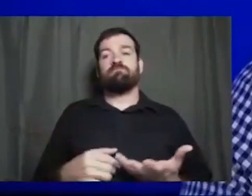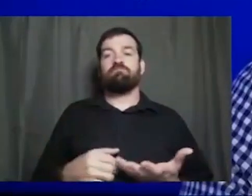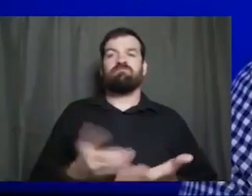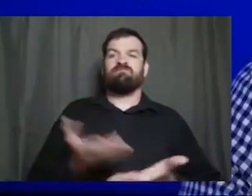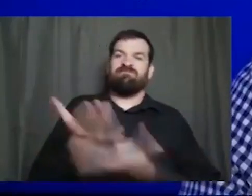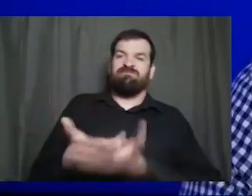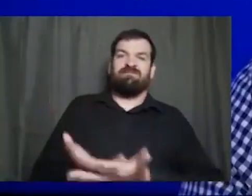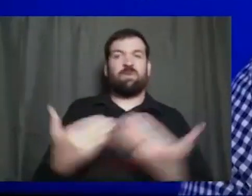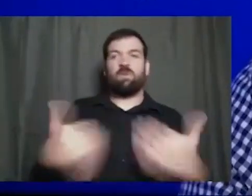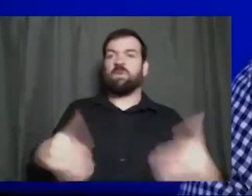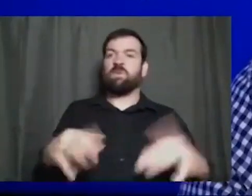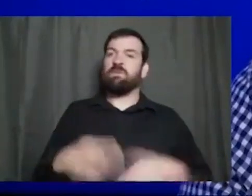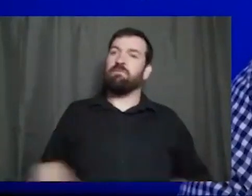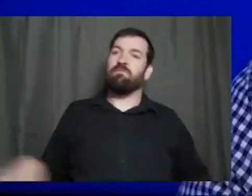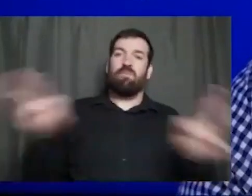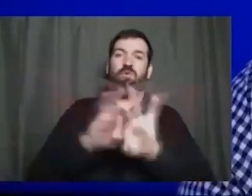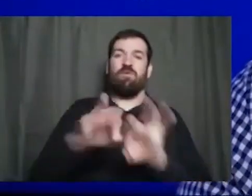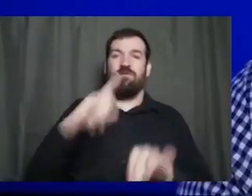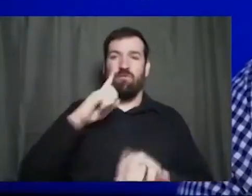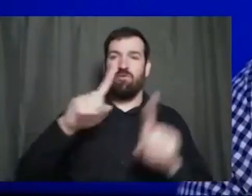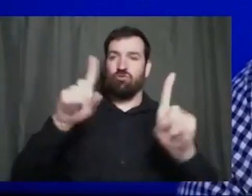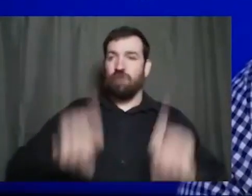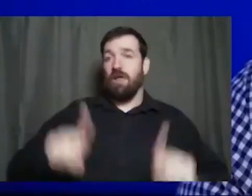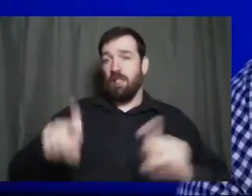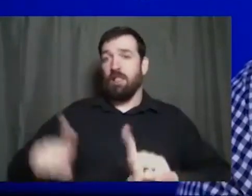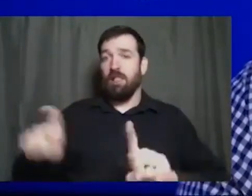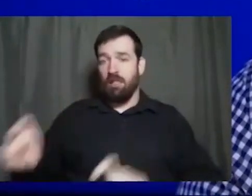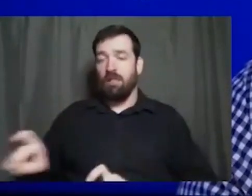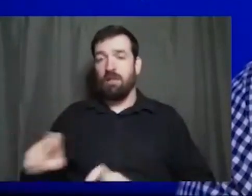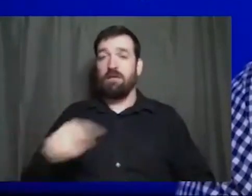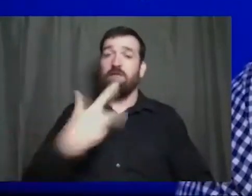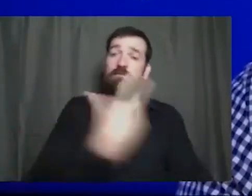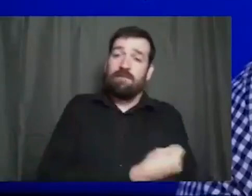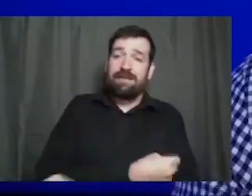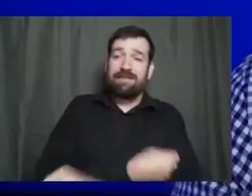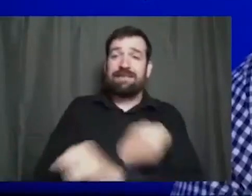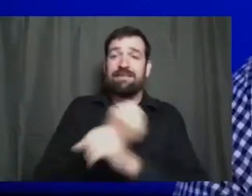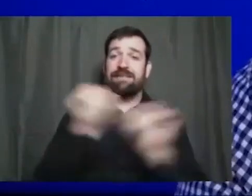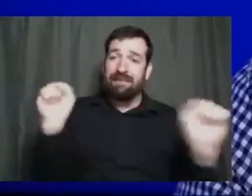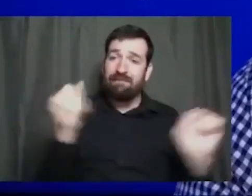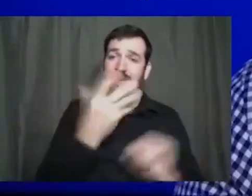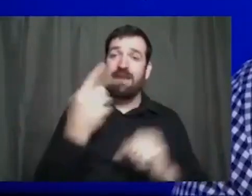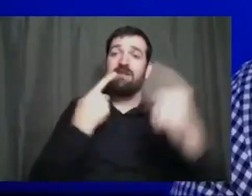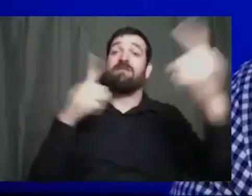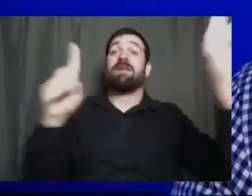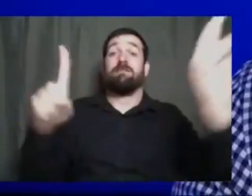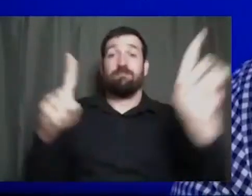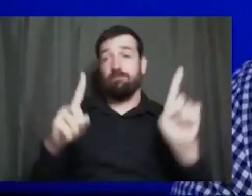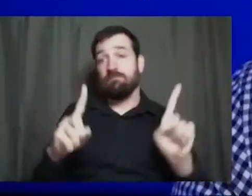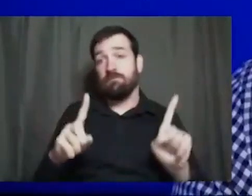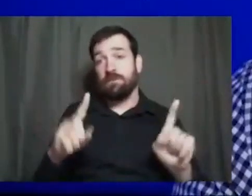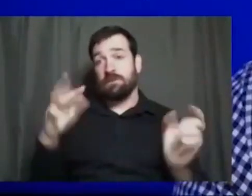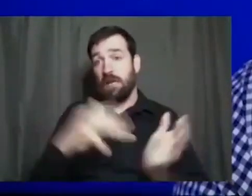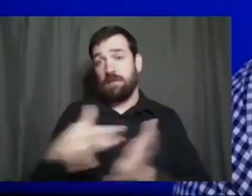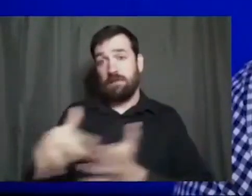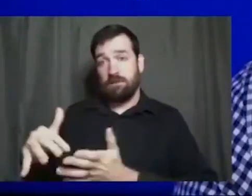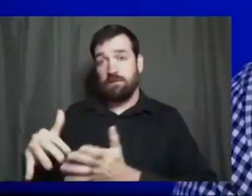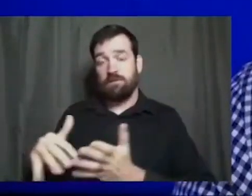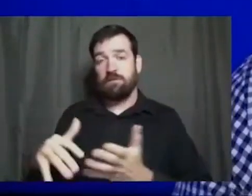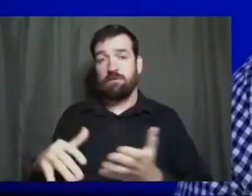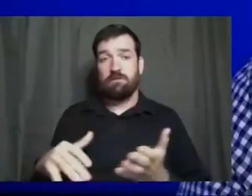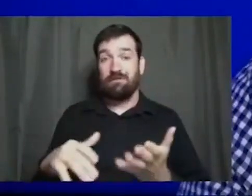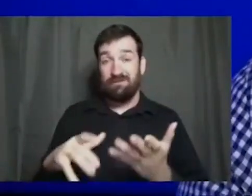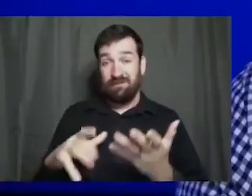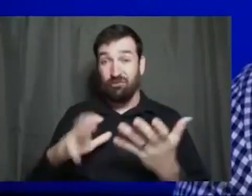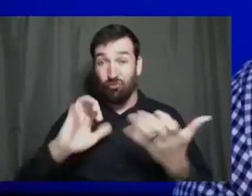clinical trials are and how important it is for vaccine safety and efficacy studies to happen. It's a race, right? We want to make sure that